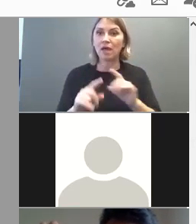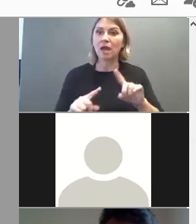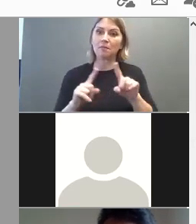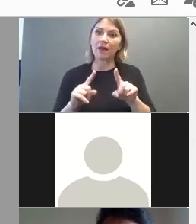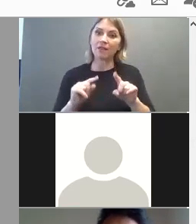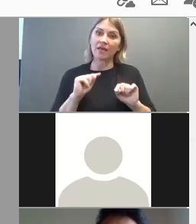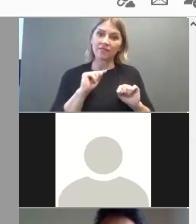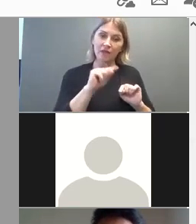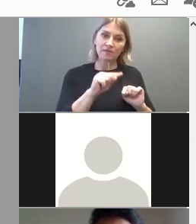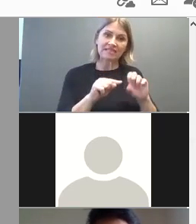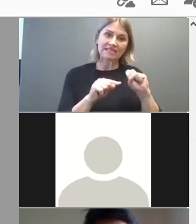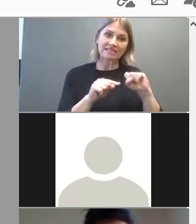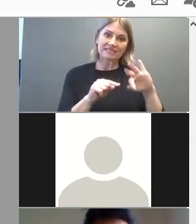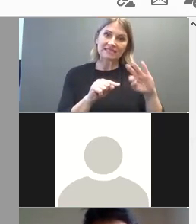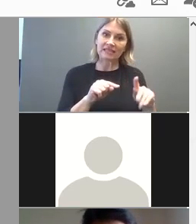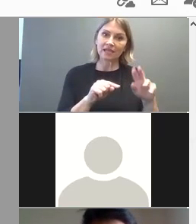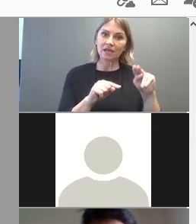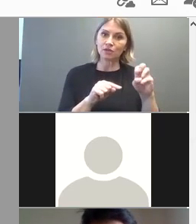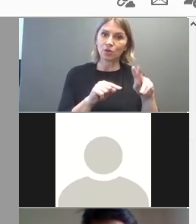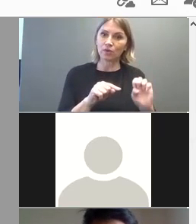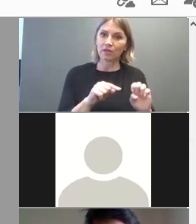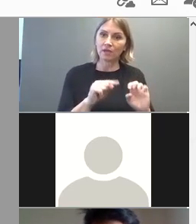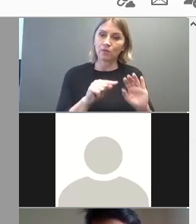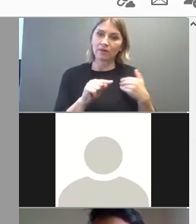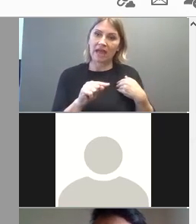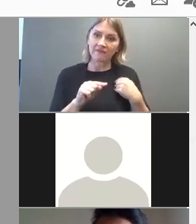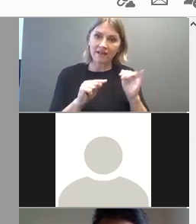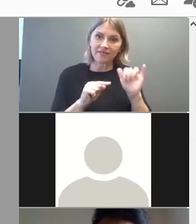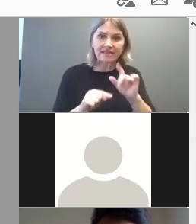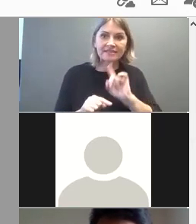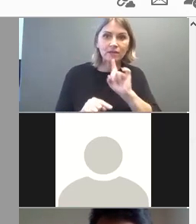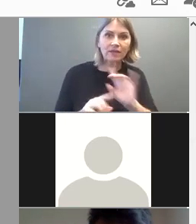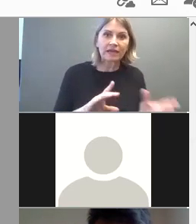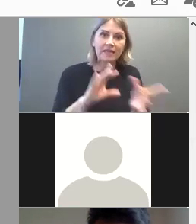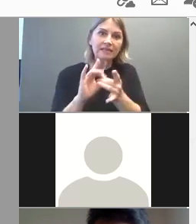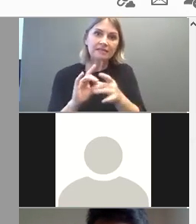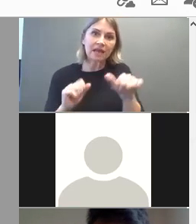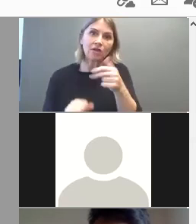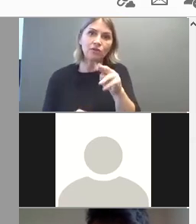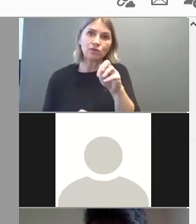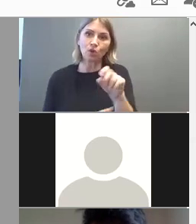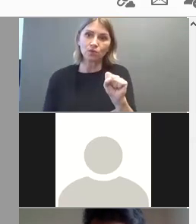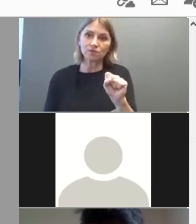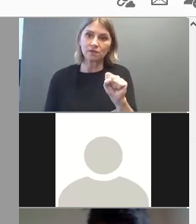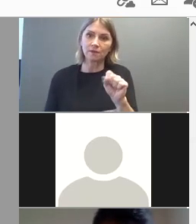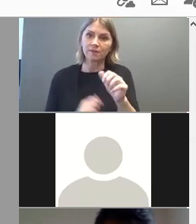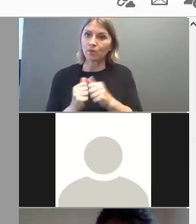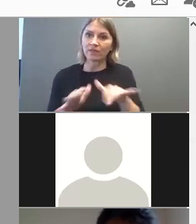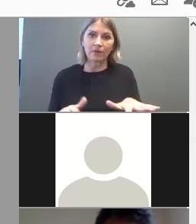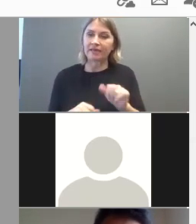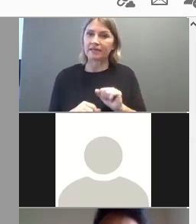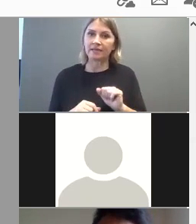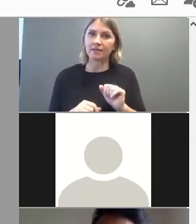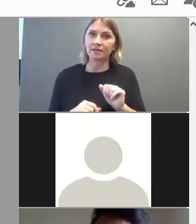into a single node, then we would have a single acyclic graph that connects all those nodes without any cycles,